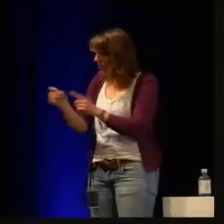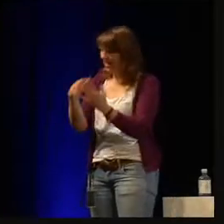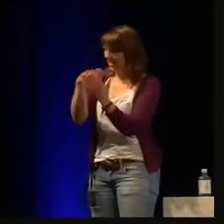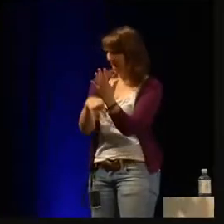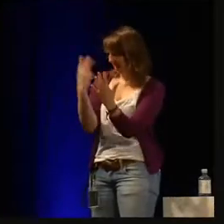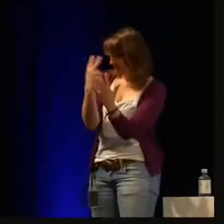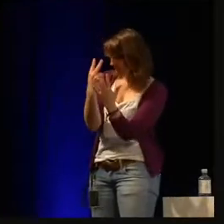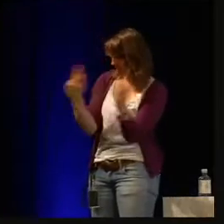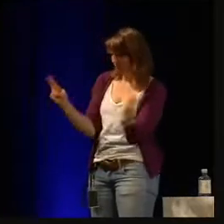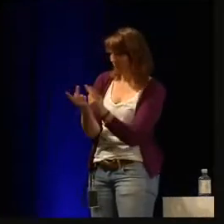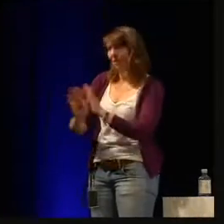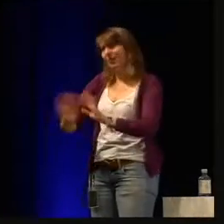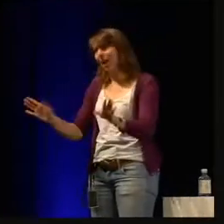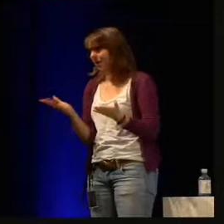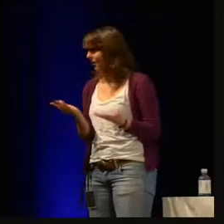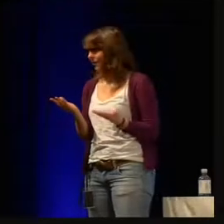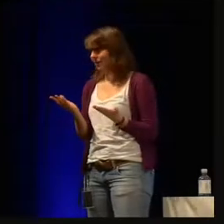process.